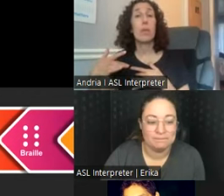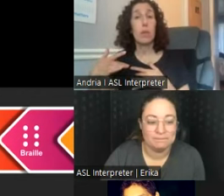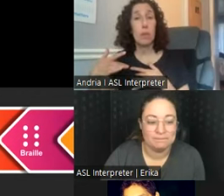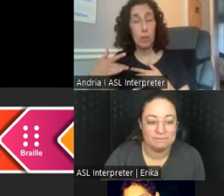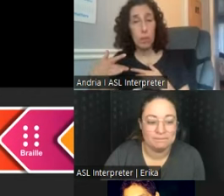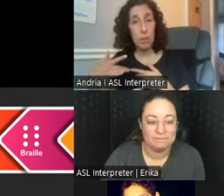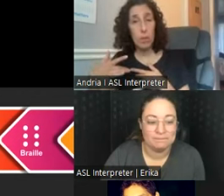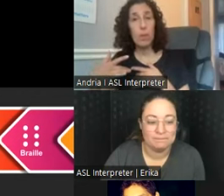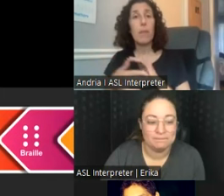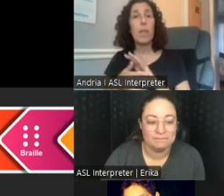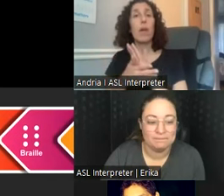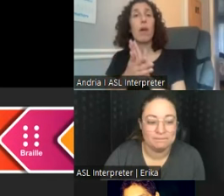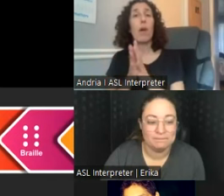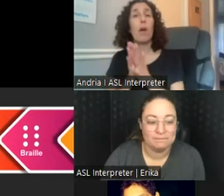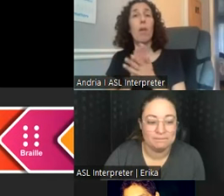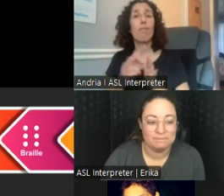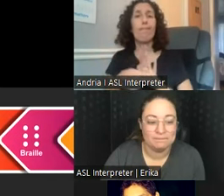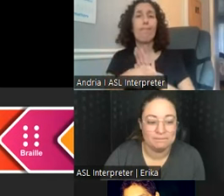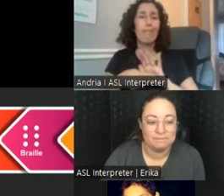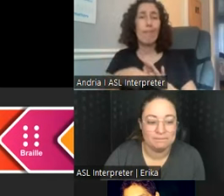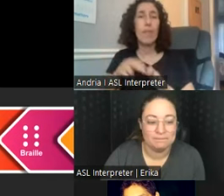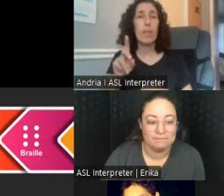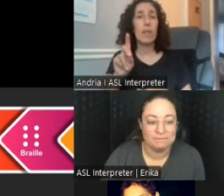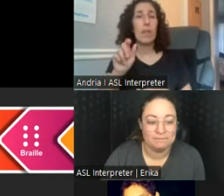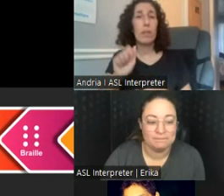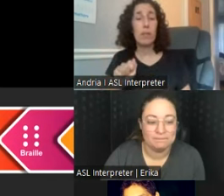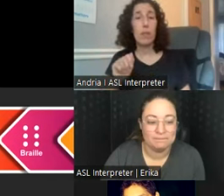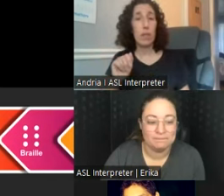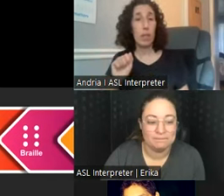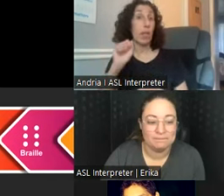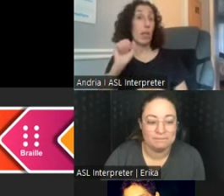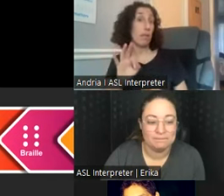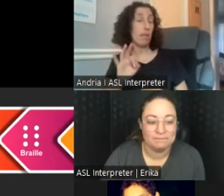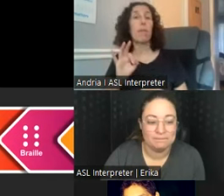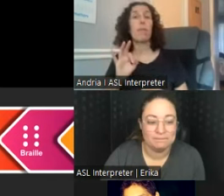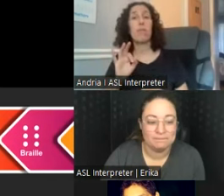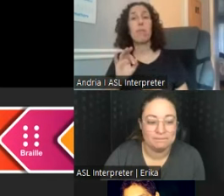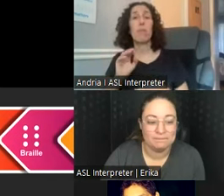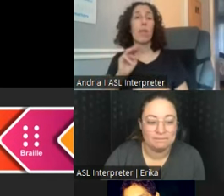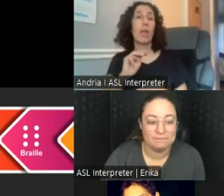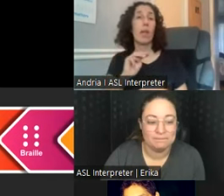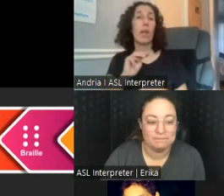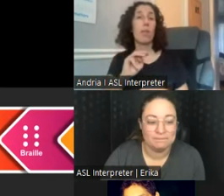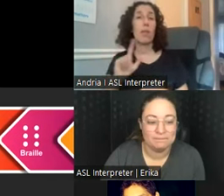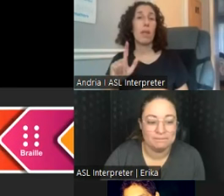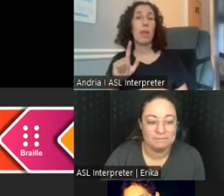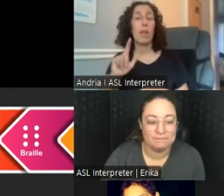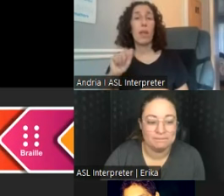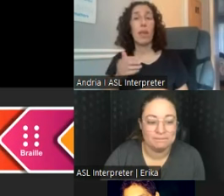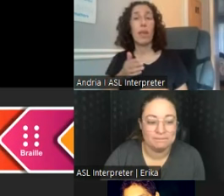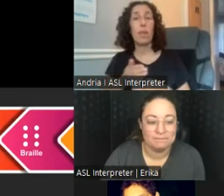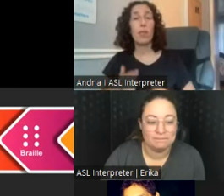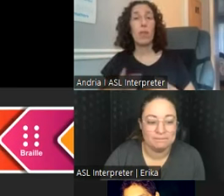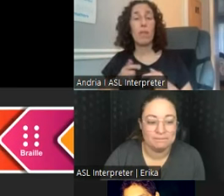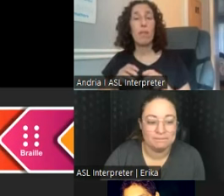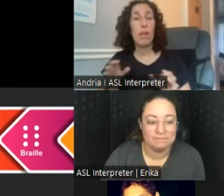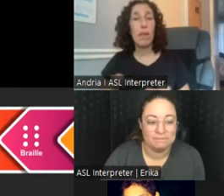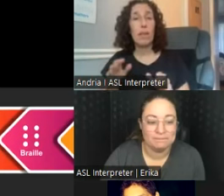ongoing signs and symptoms begin to cause interruptions in those major life activities. Think back to the definition of disability,